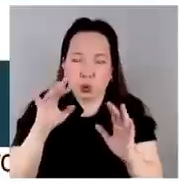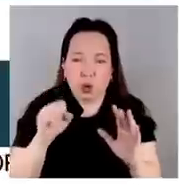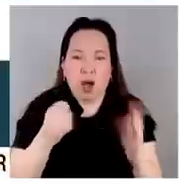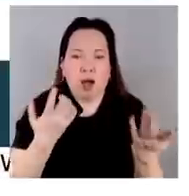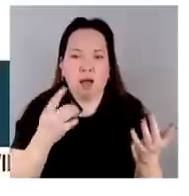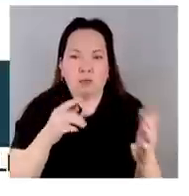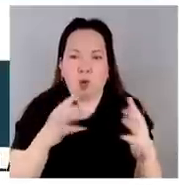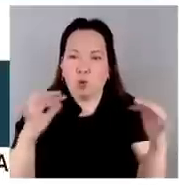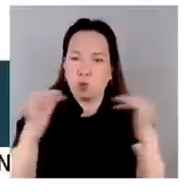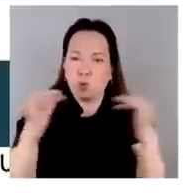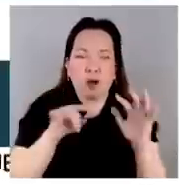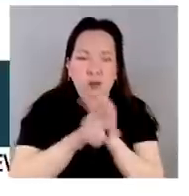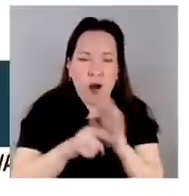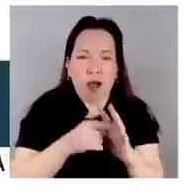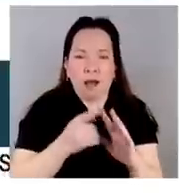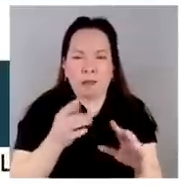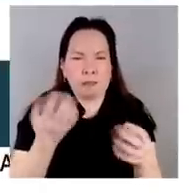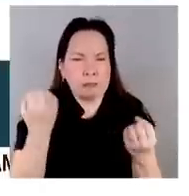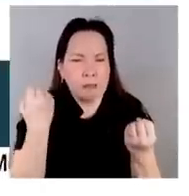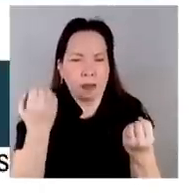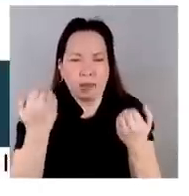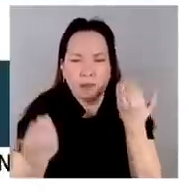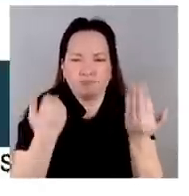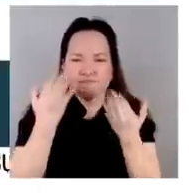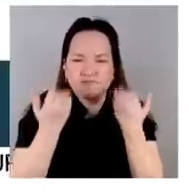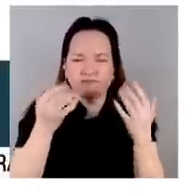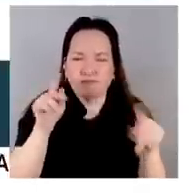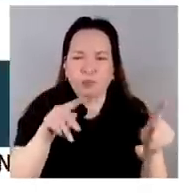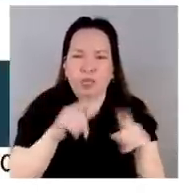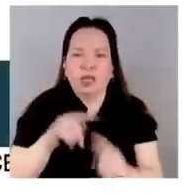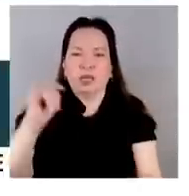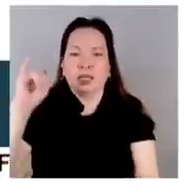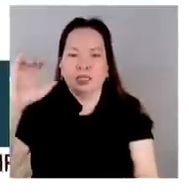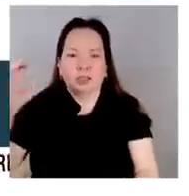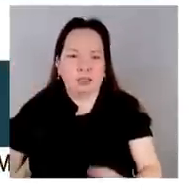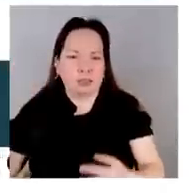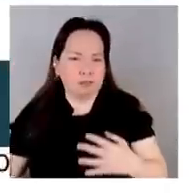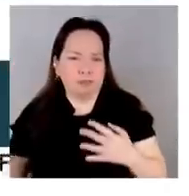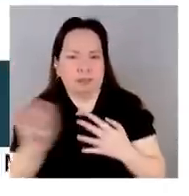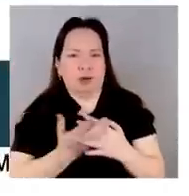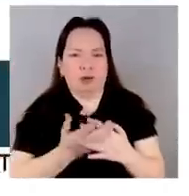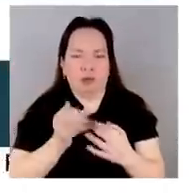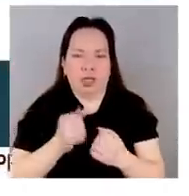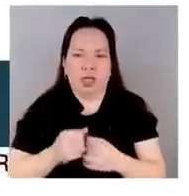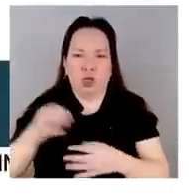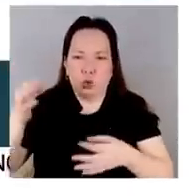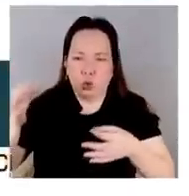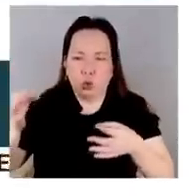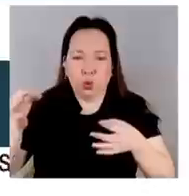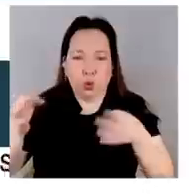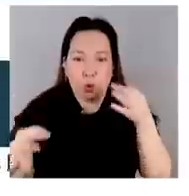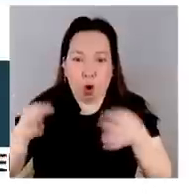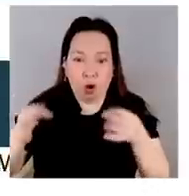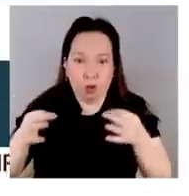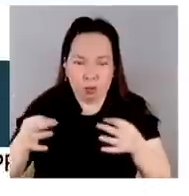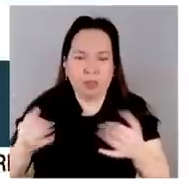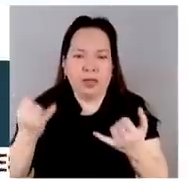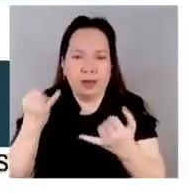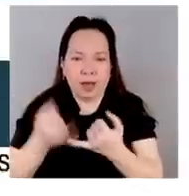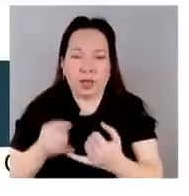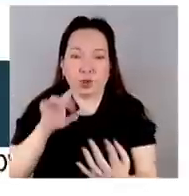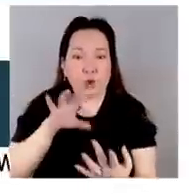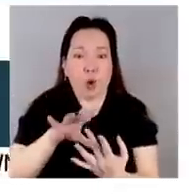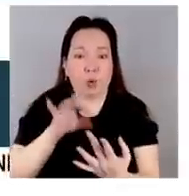war crimes, and genocide, then the ICC will step in as a court of last resort. And that's what we're seeing in this case. We